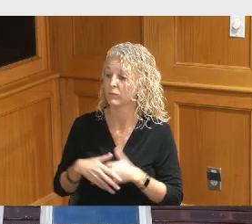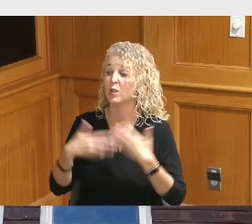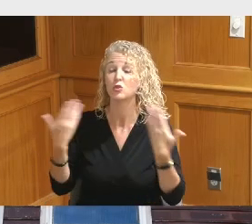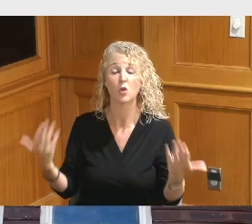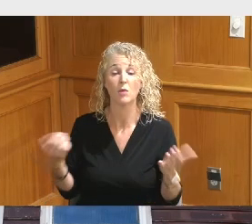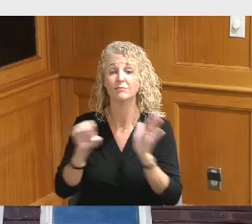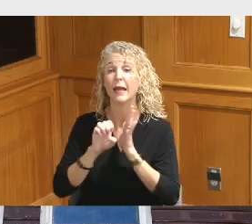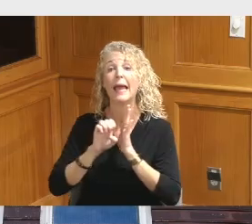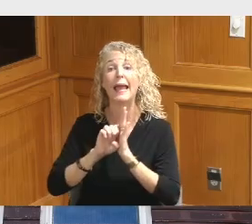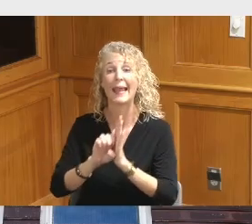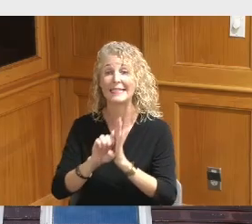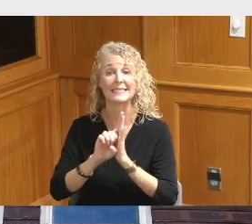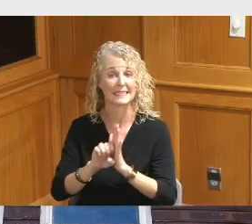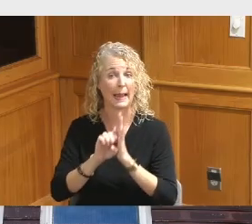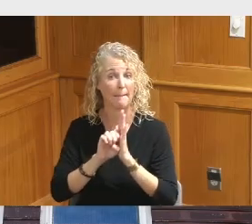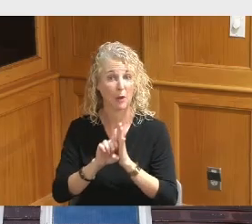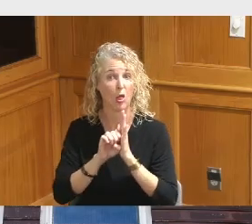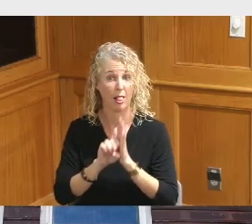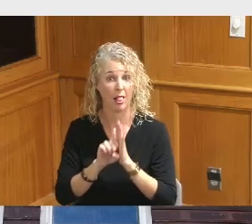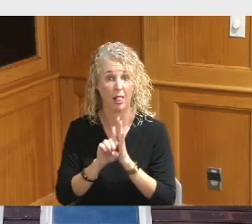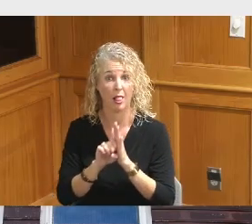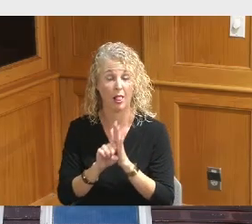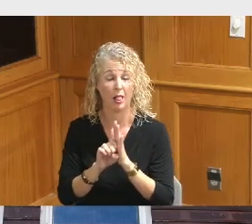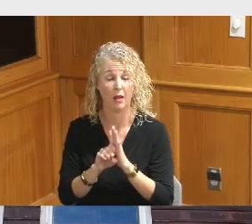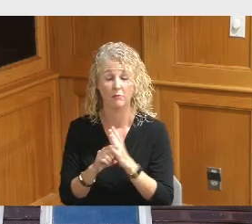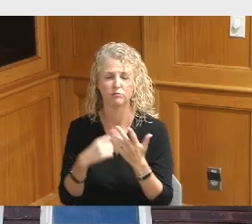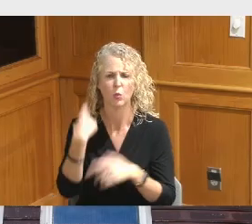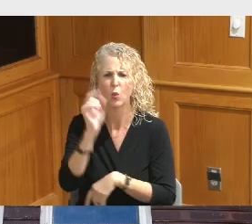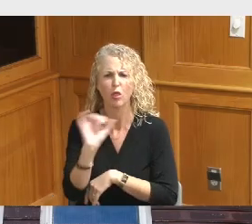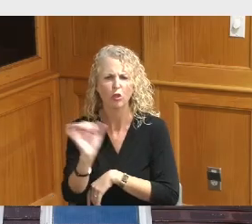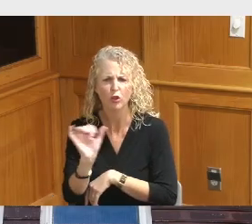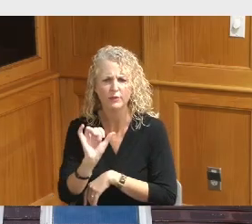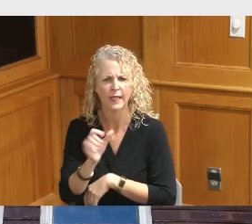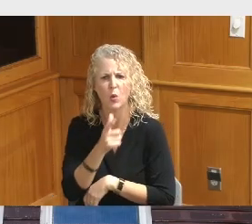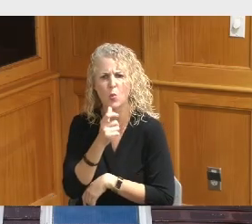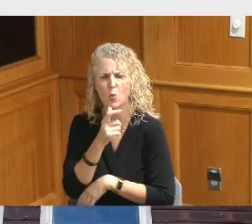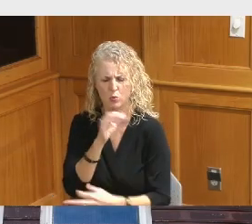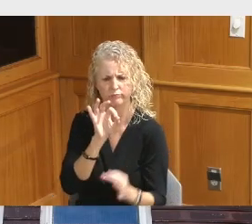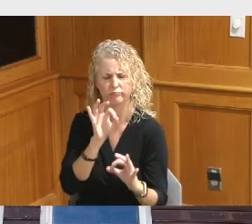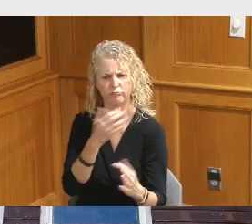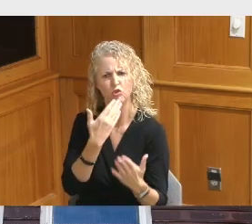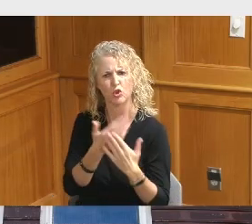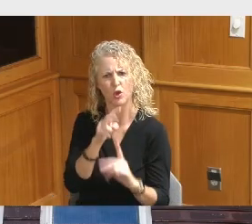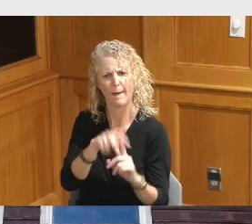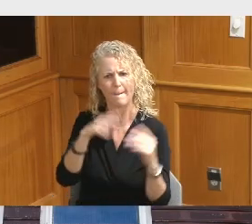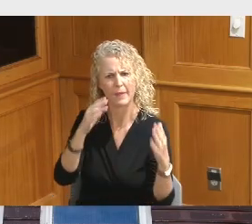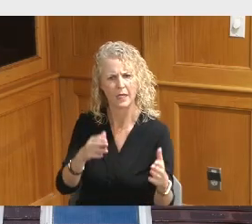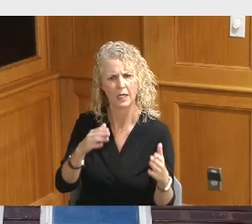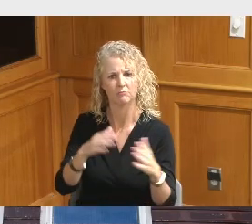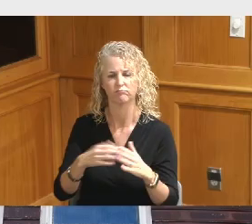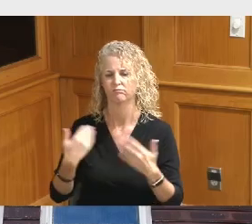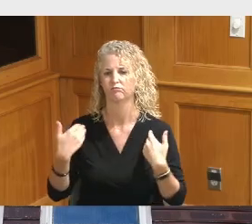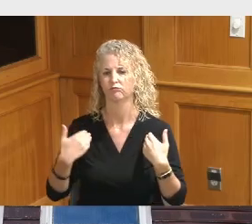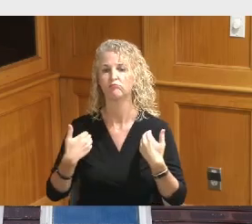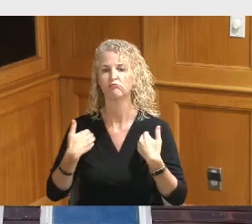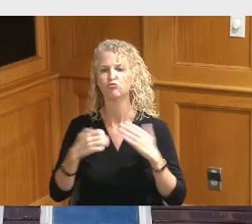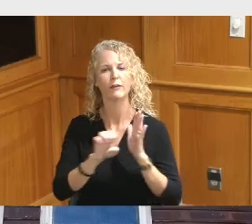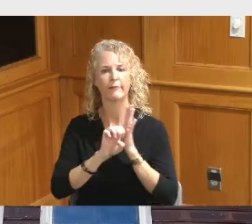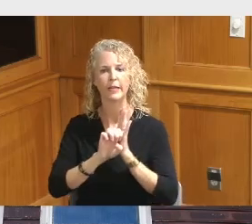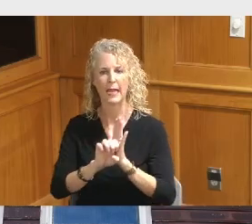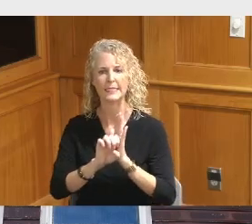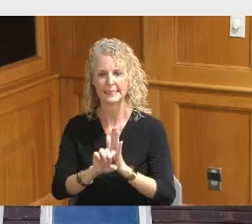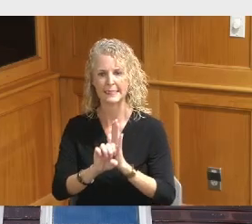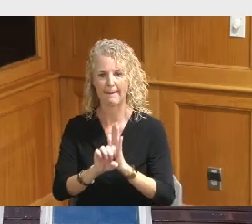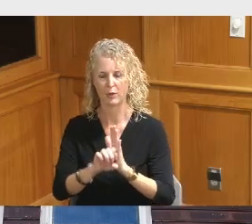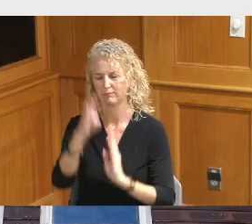So just as sort of an example of what a good applicant or program participant might look like,